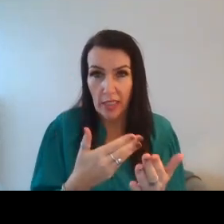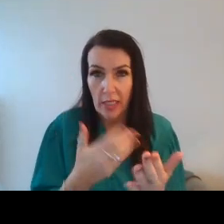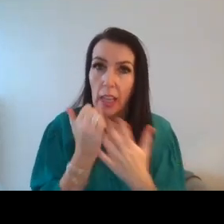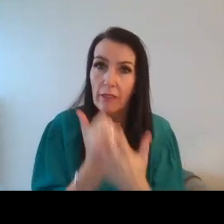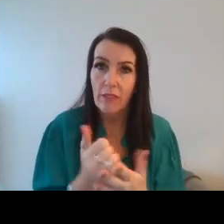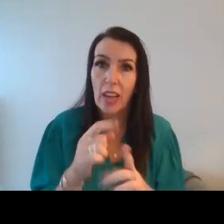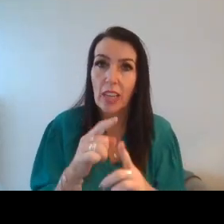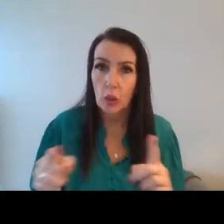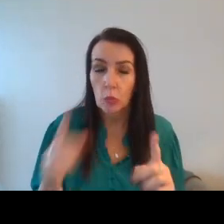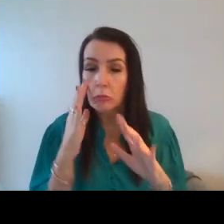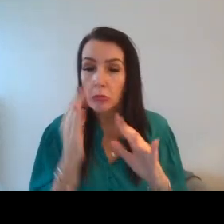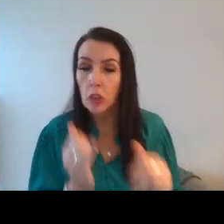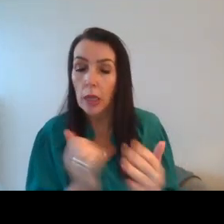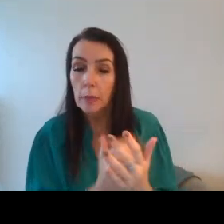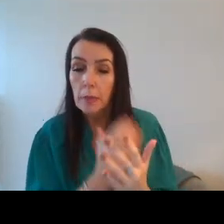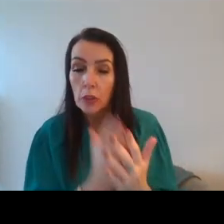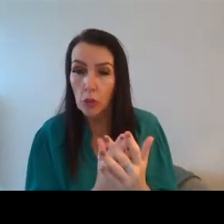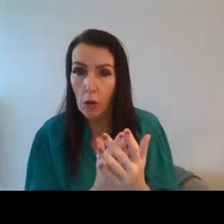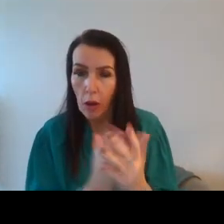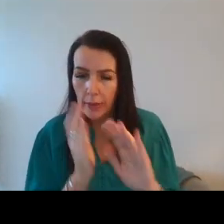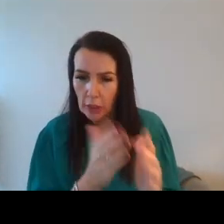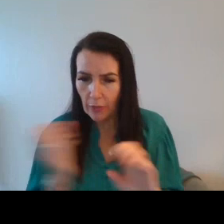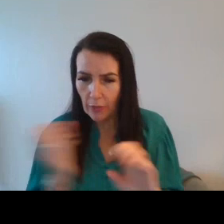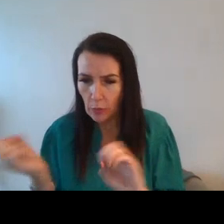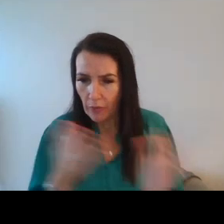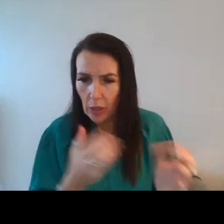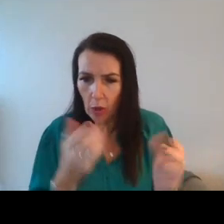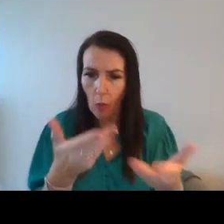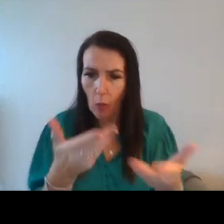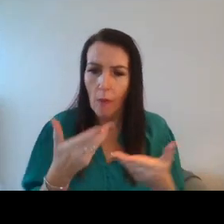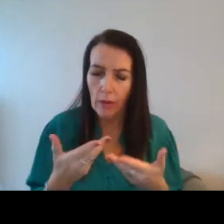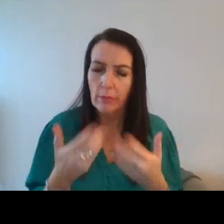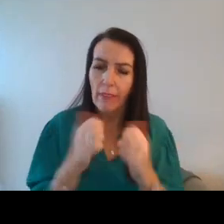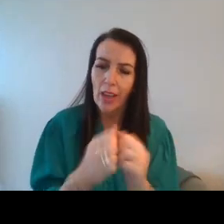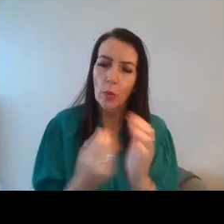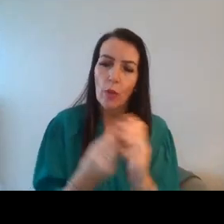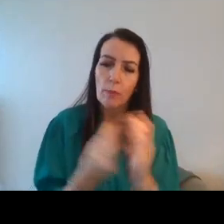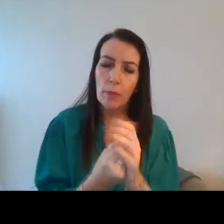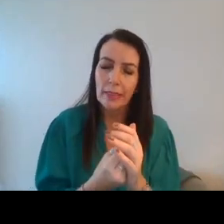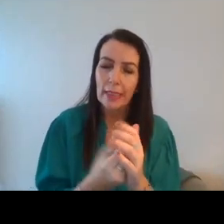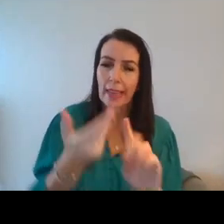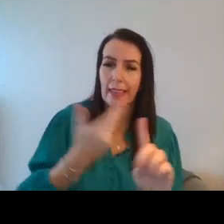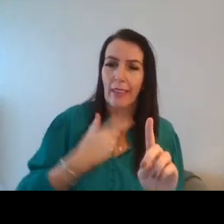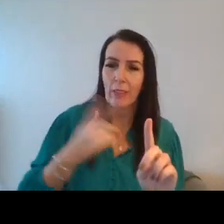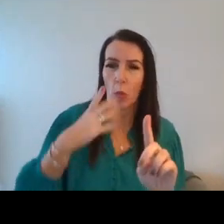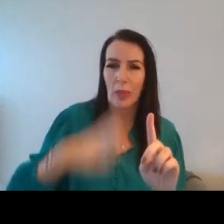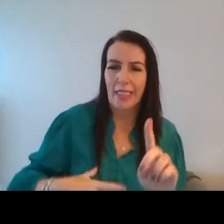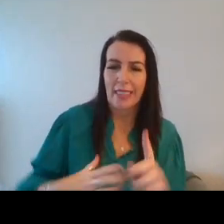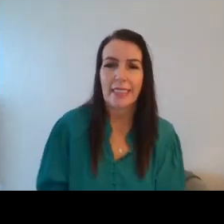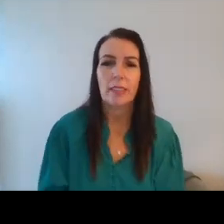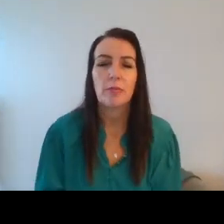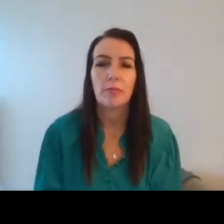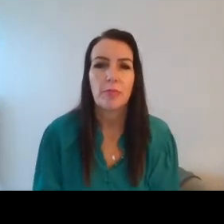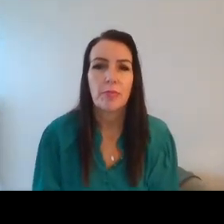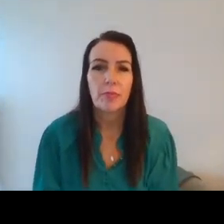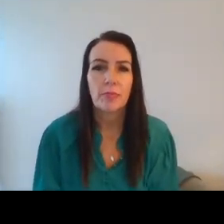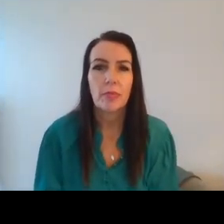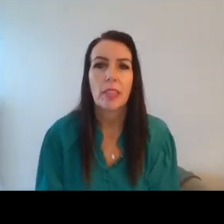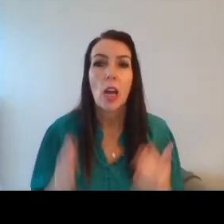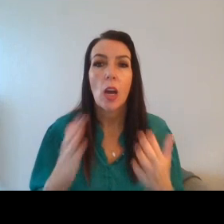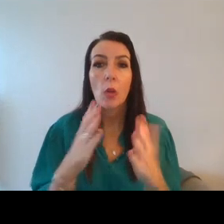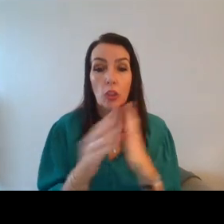due diligence to ensure you find a service provider that will offer value for money and deliver exactly what you need. But with that said, I'll now share an example of